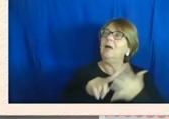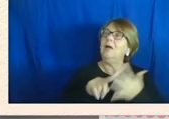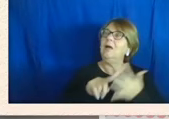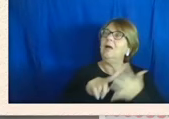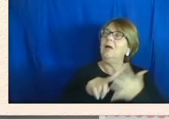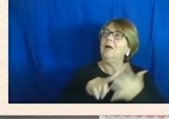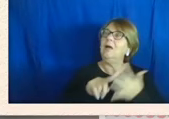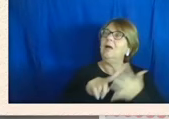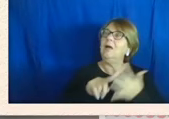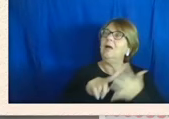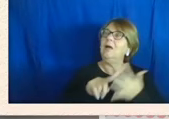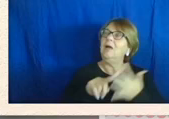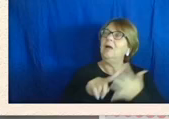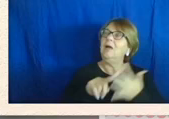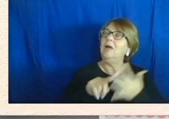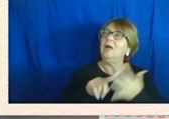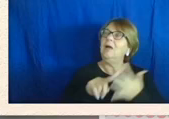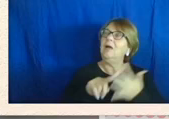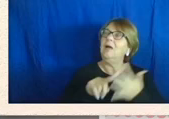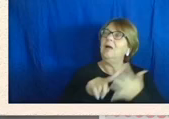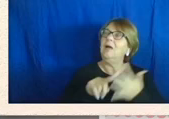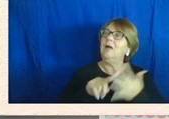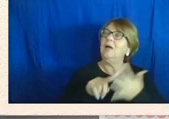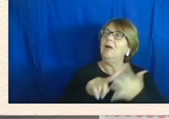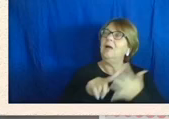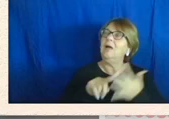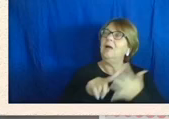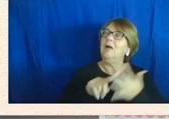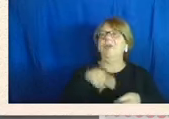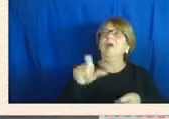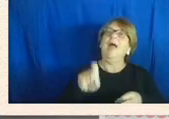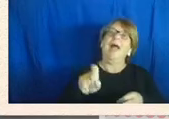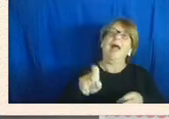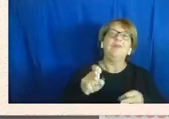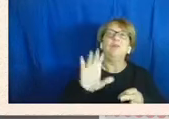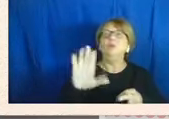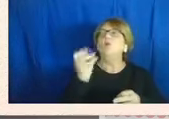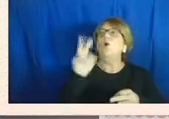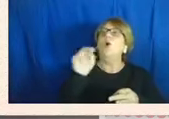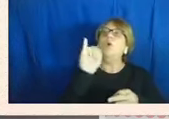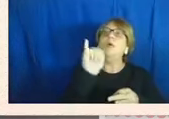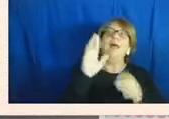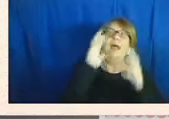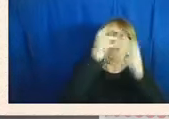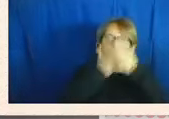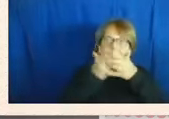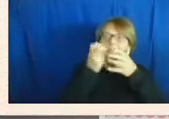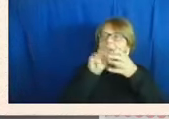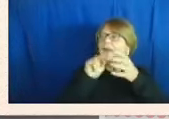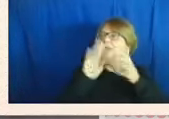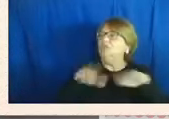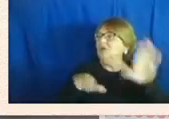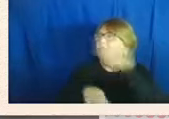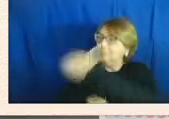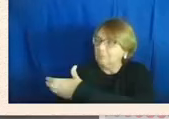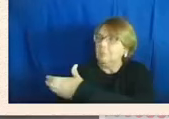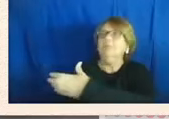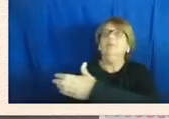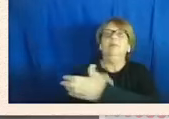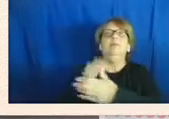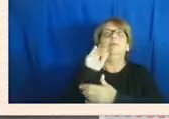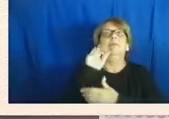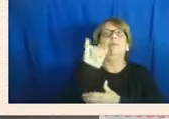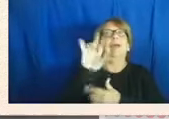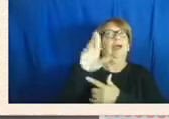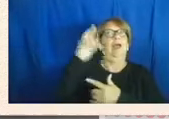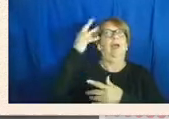giving you the instructions, they always say you have to put on your own air mask, right, before you put on your child's air mask. And I think that, sometimes